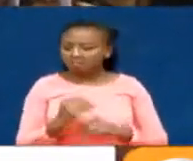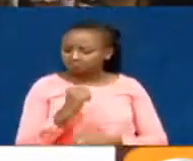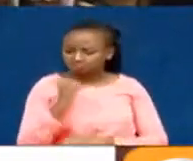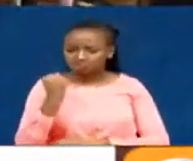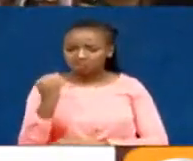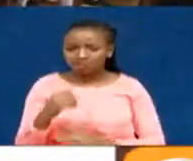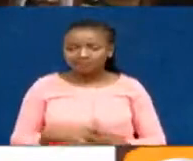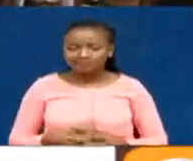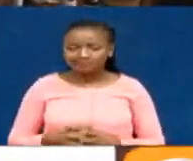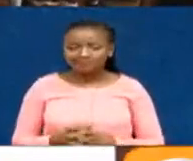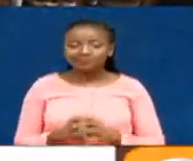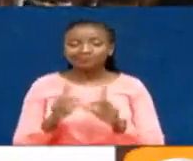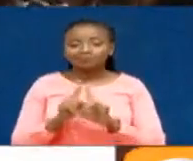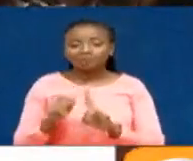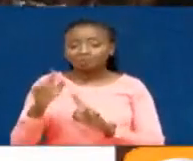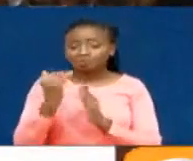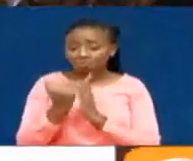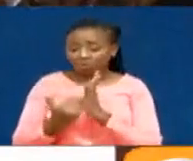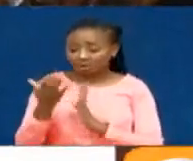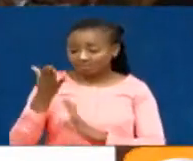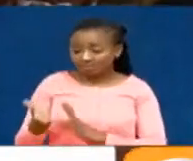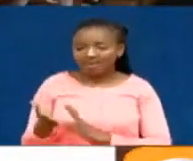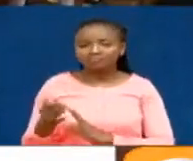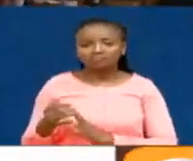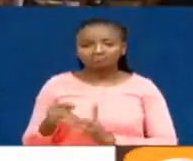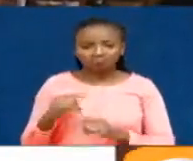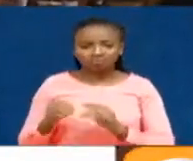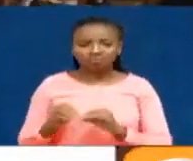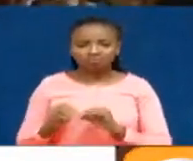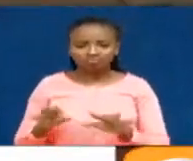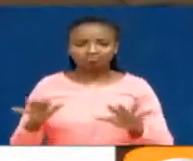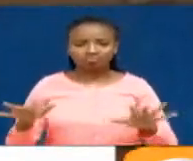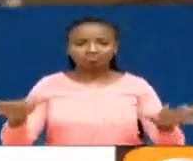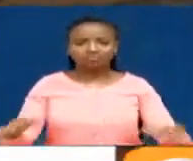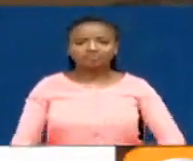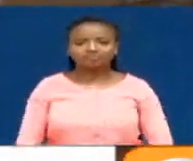after school programs around the Korogocho community are growing by the day.